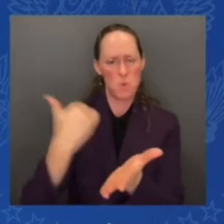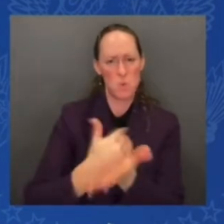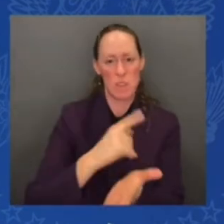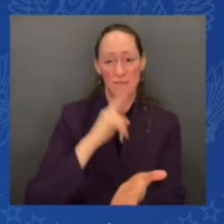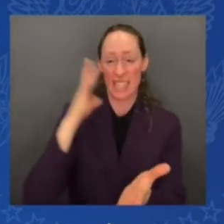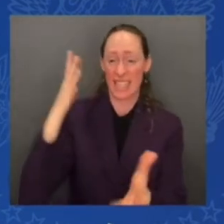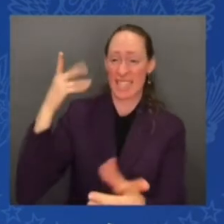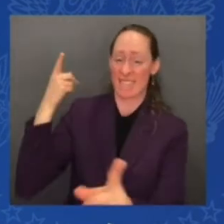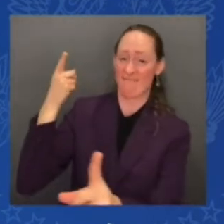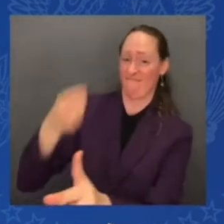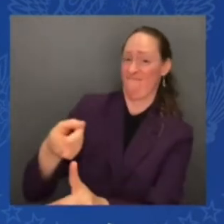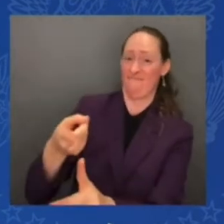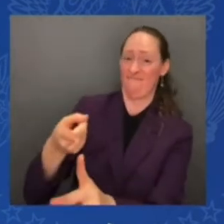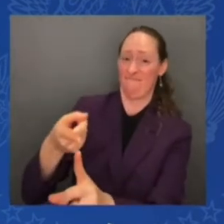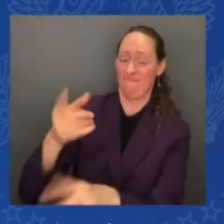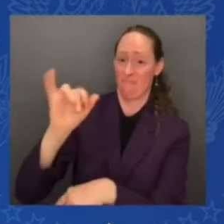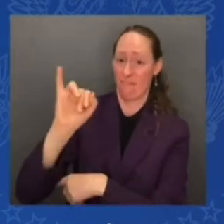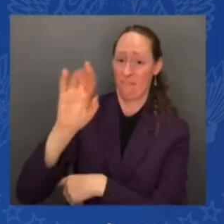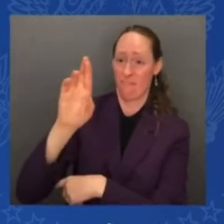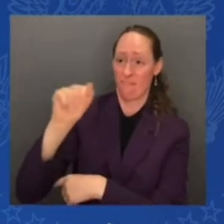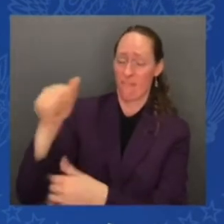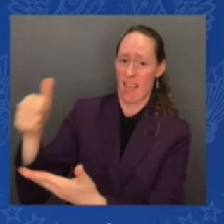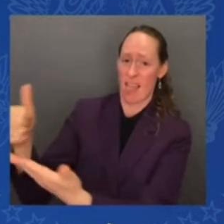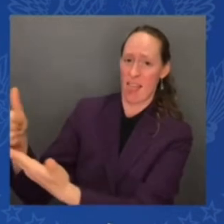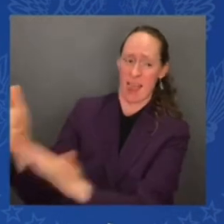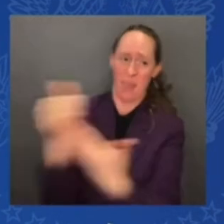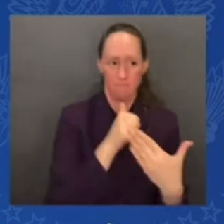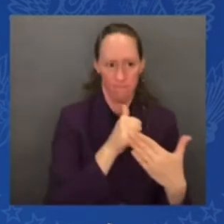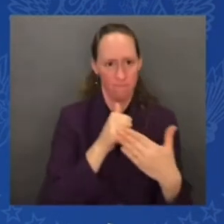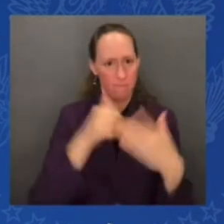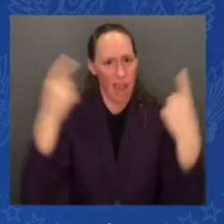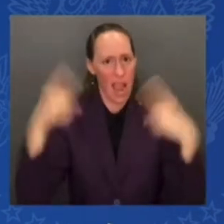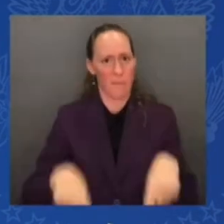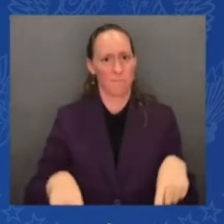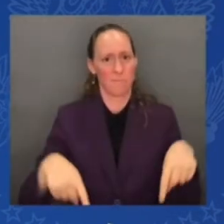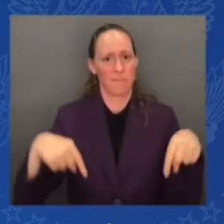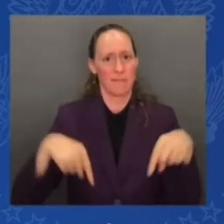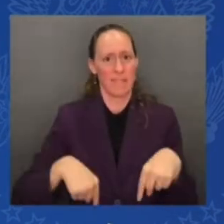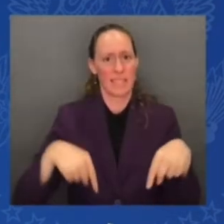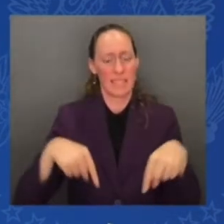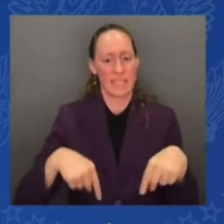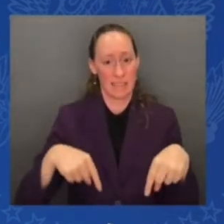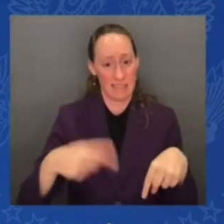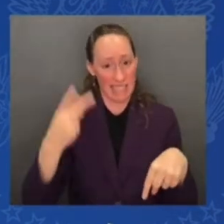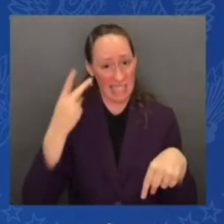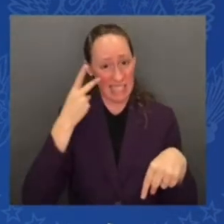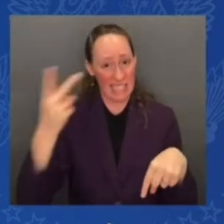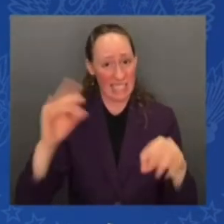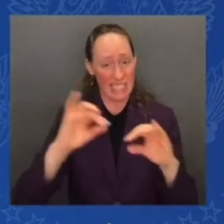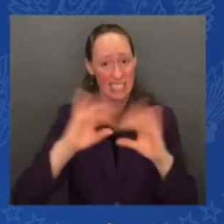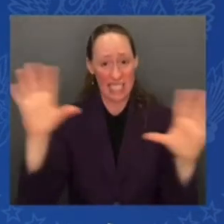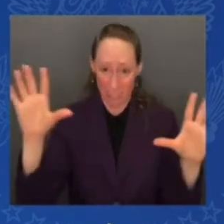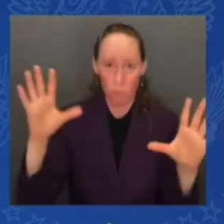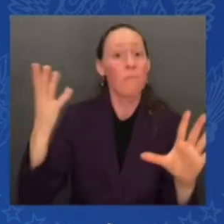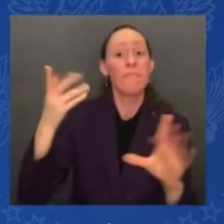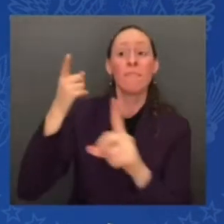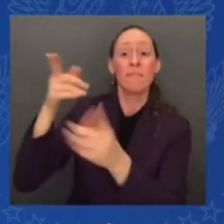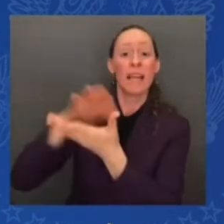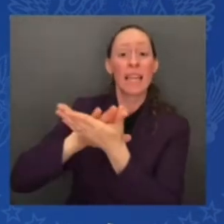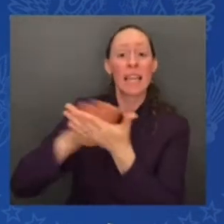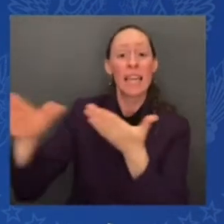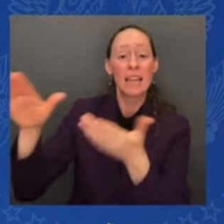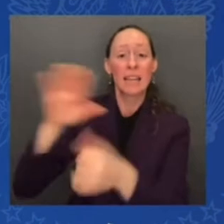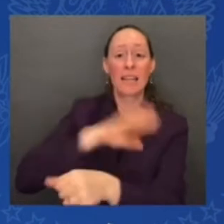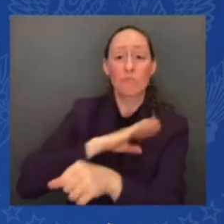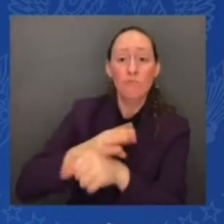energy and job creation. When completed, the Belém plant will produce wind towers to meet the growing demand for